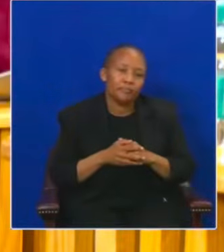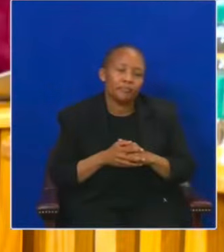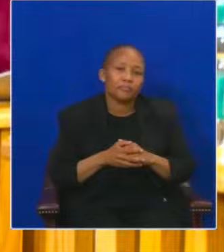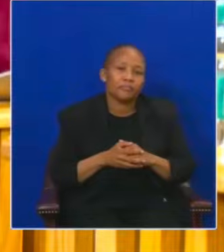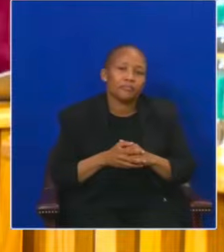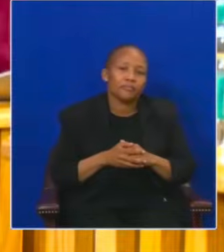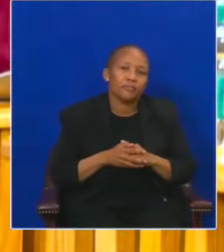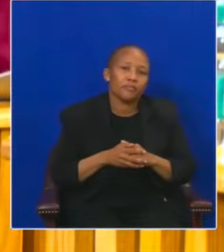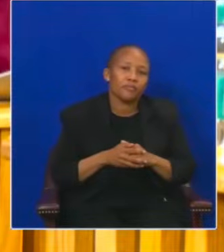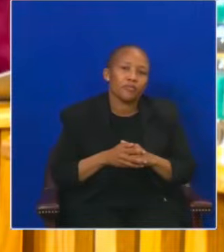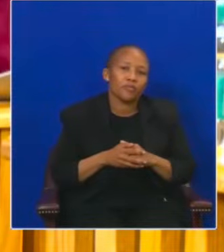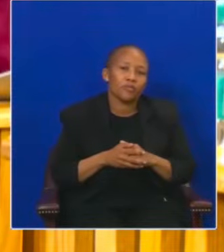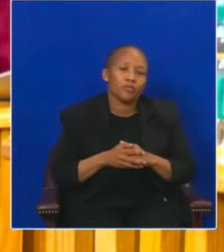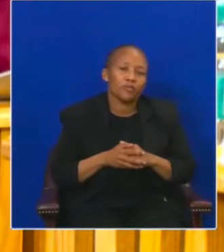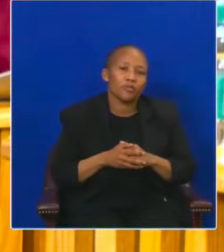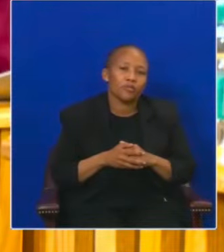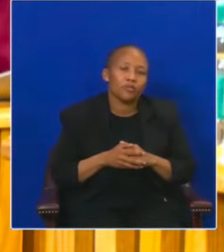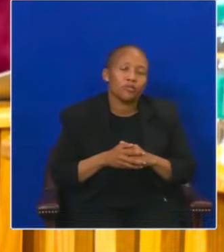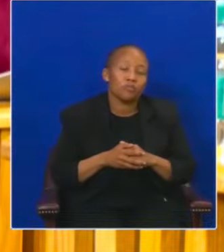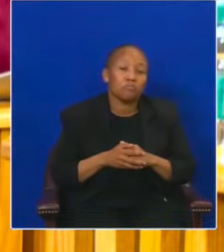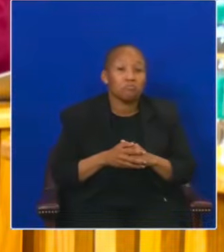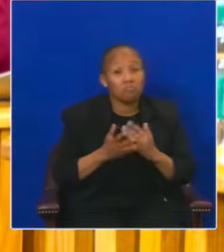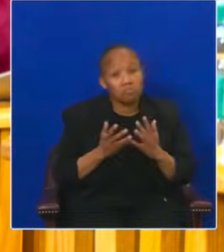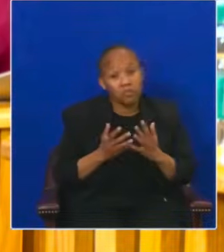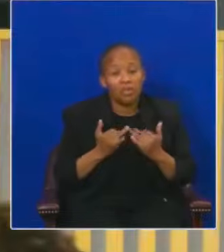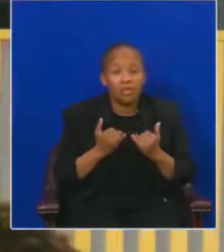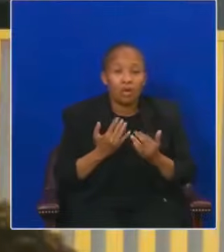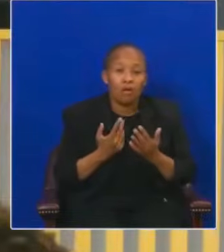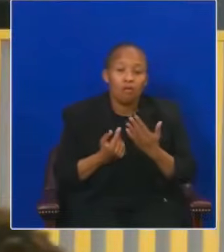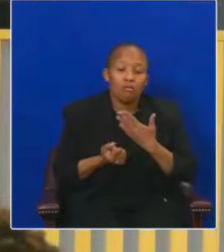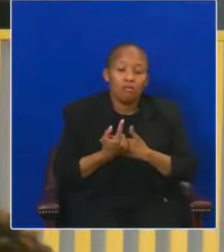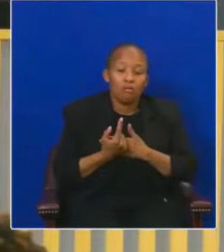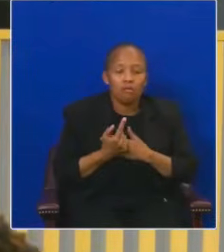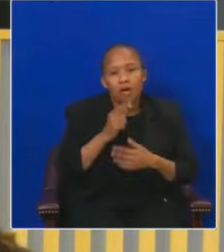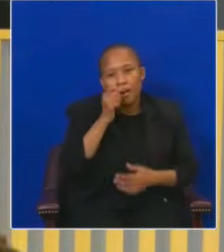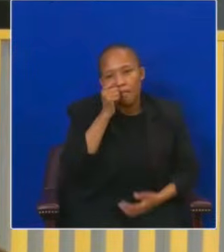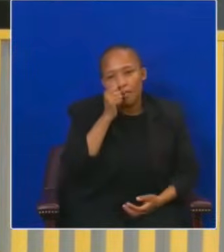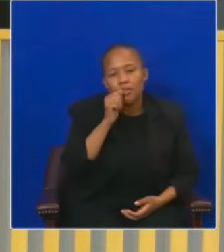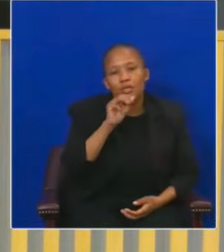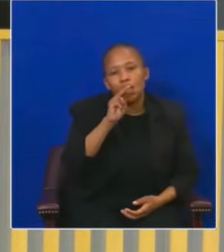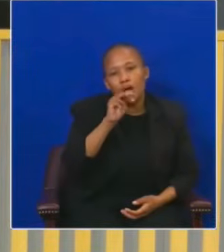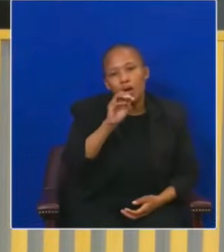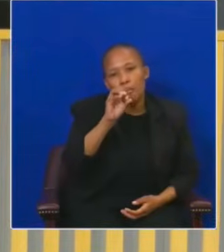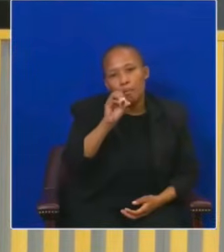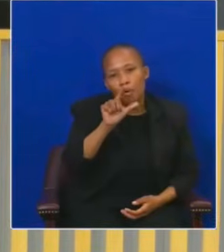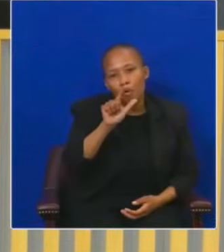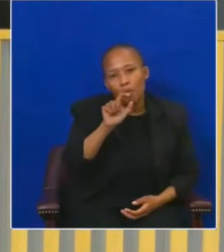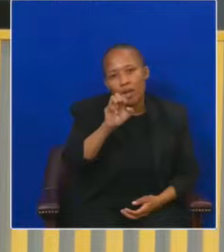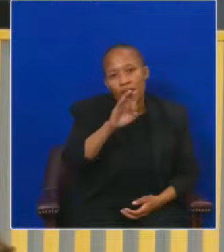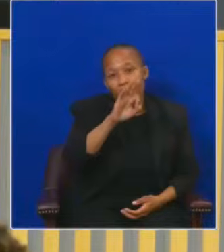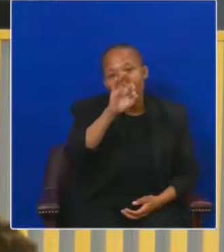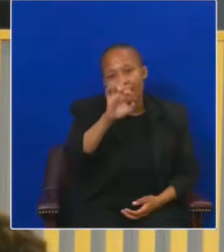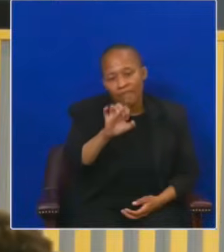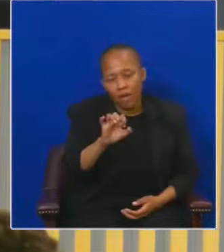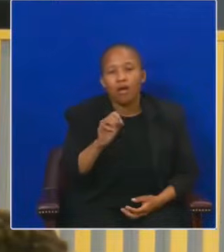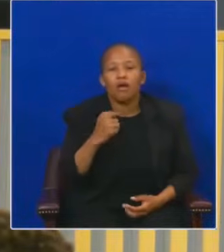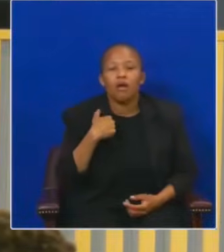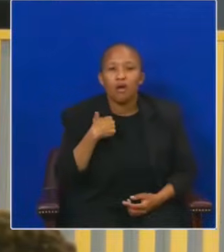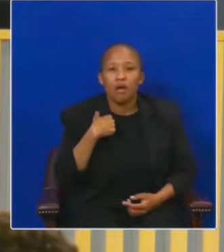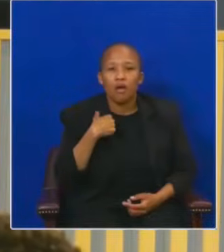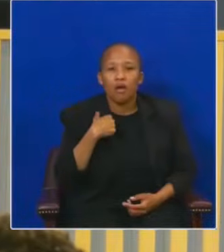Mr. Mulife then appeared for his first appearance on the 9th of December at Vereeniging Court,